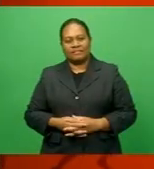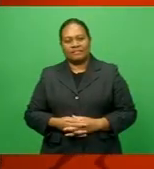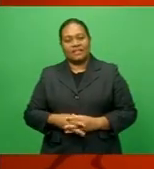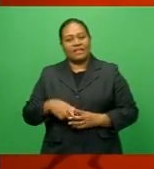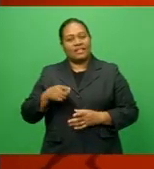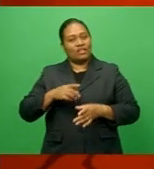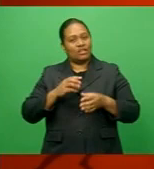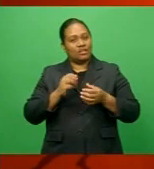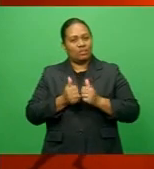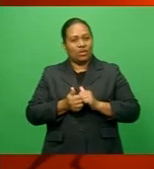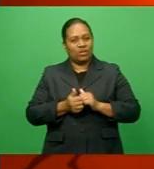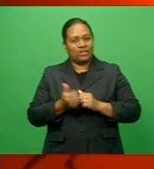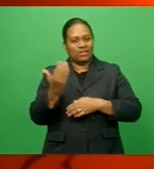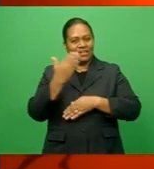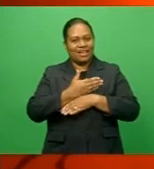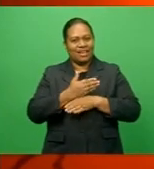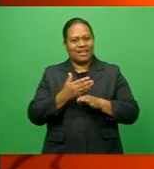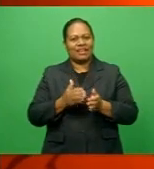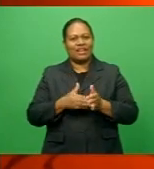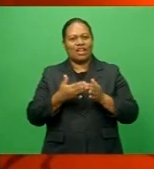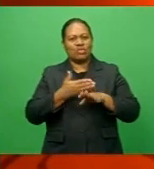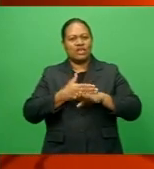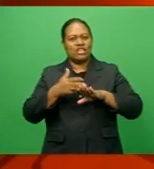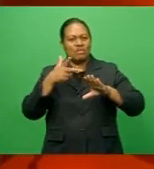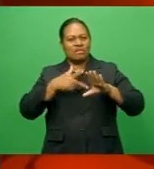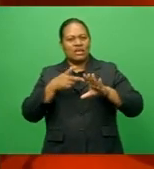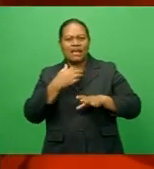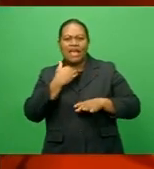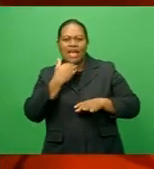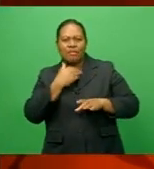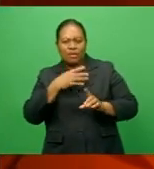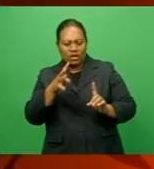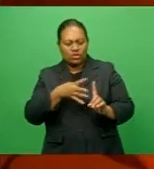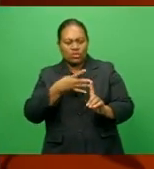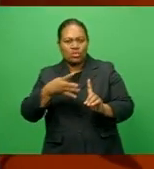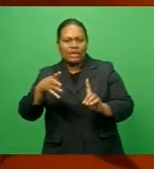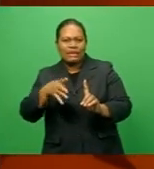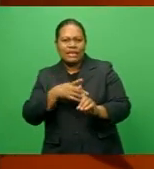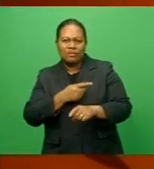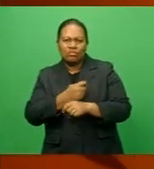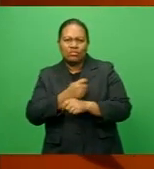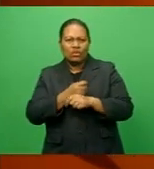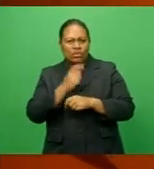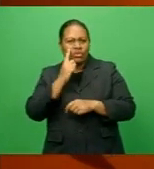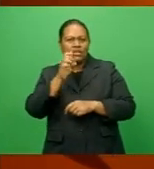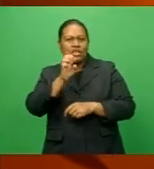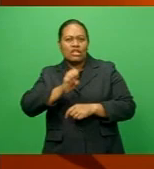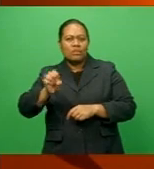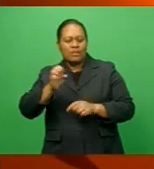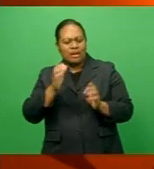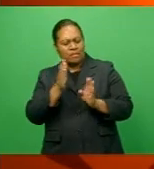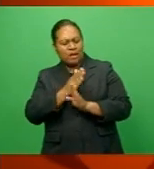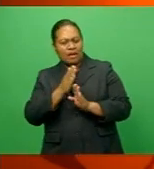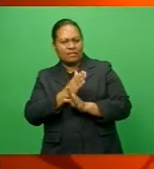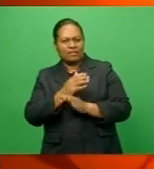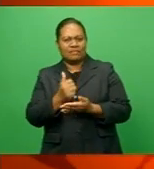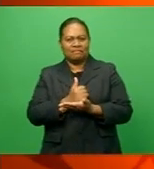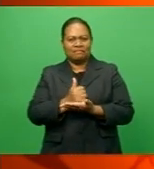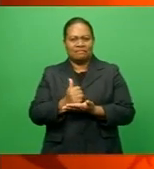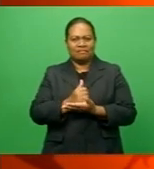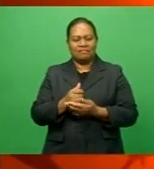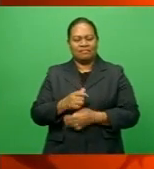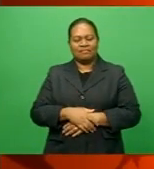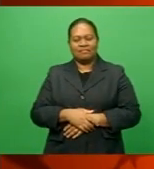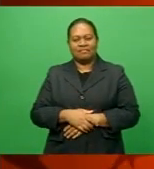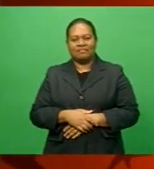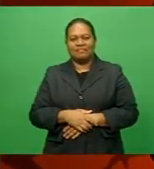That's it from Sports Tonight. Coming up in new media, Apple's tracking tool under attack by European privacy activists. This and more